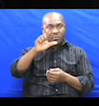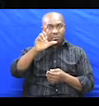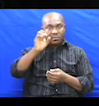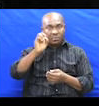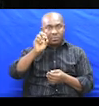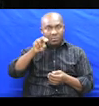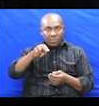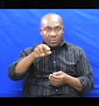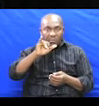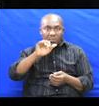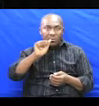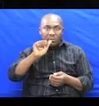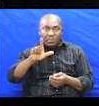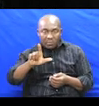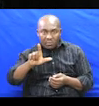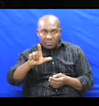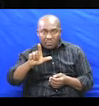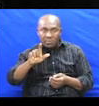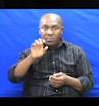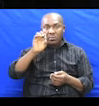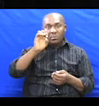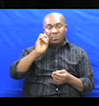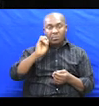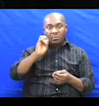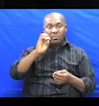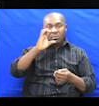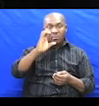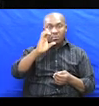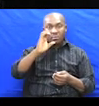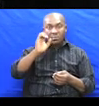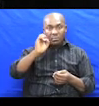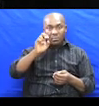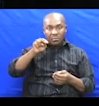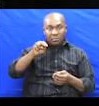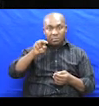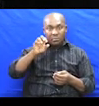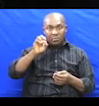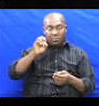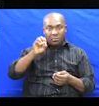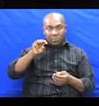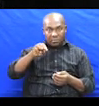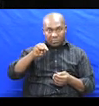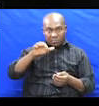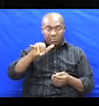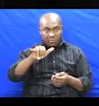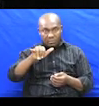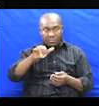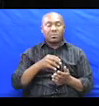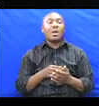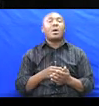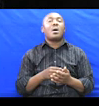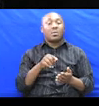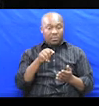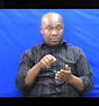Colonial economy can be defined as the system, the